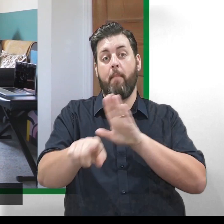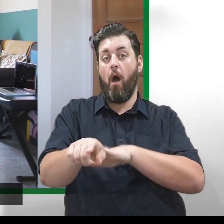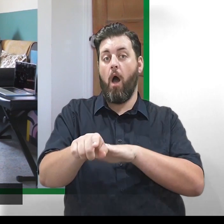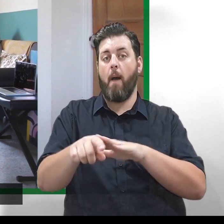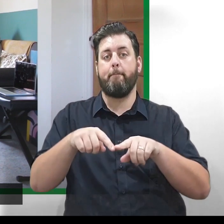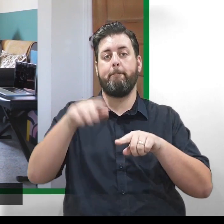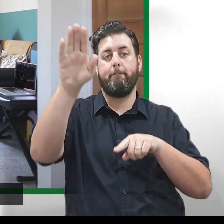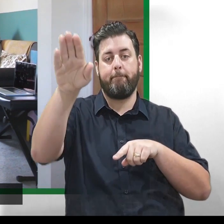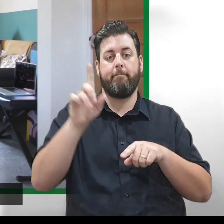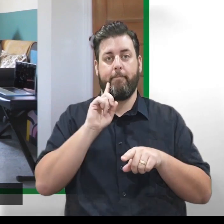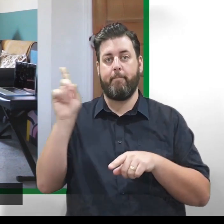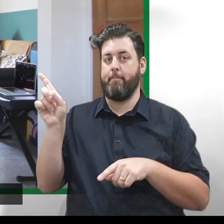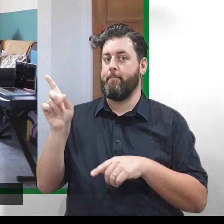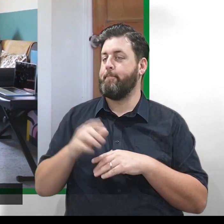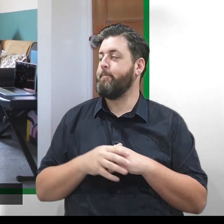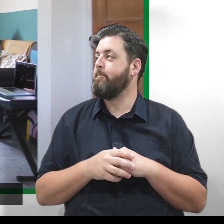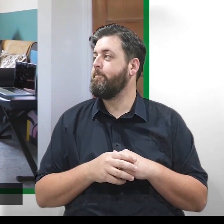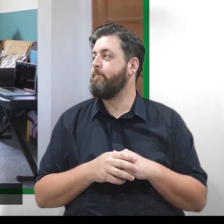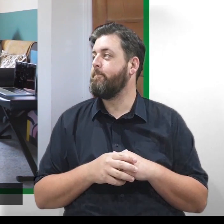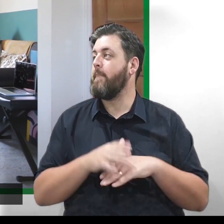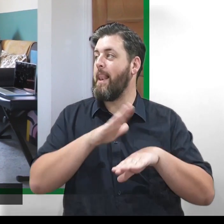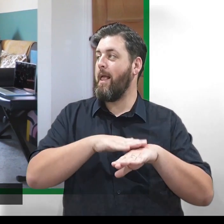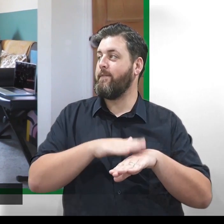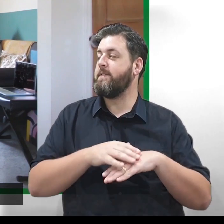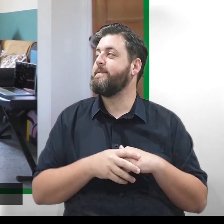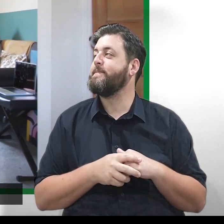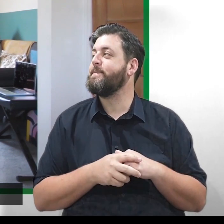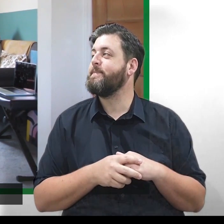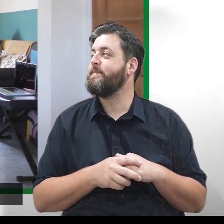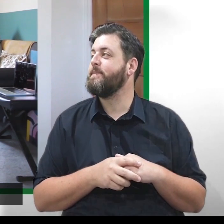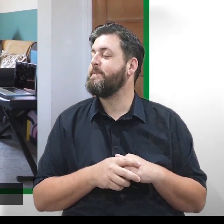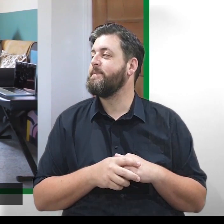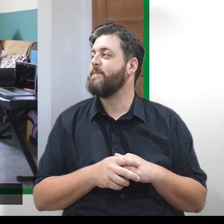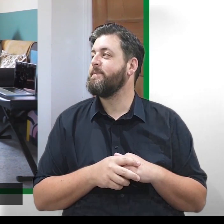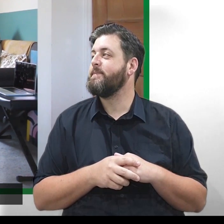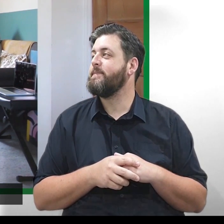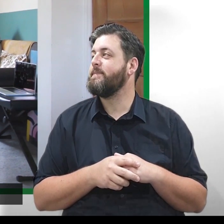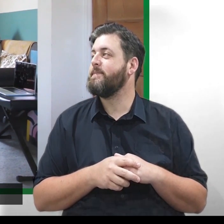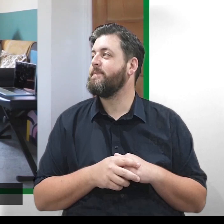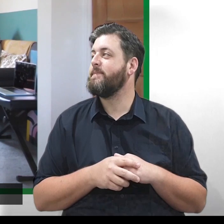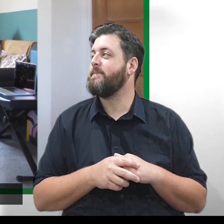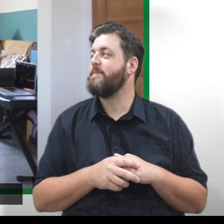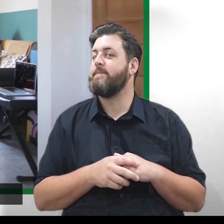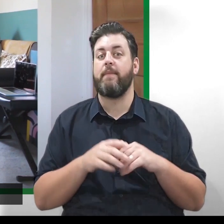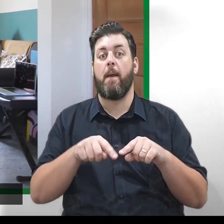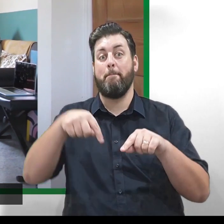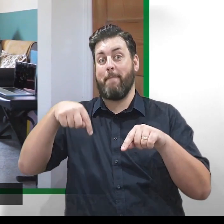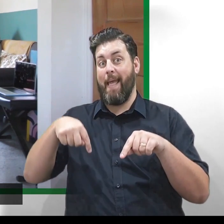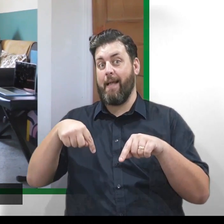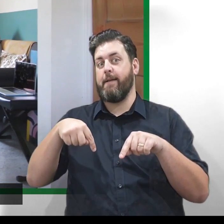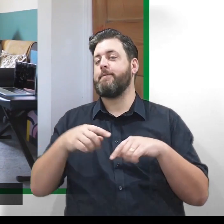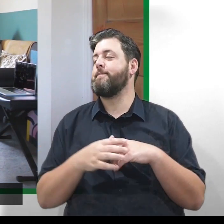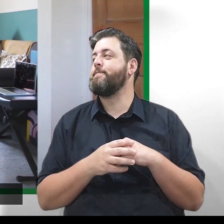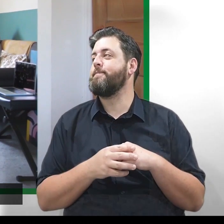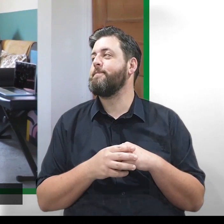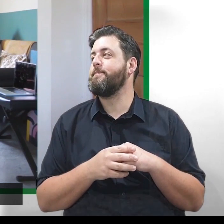forward with the right arm. So we've got 1, 2, and then we're going to reach forward with the left side. 3, 4. Then we're going to step back